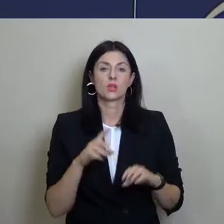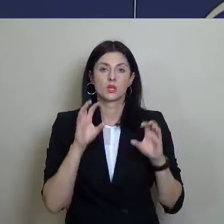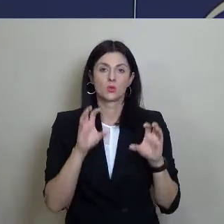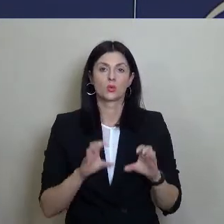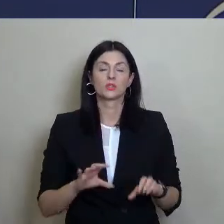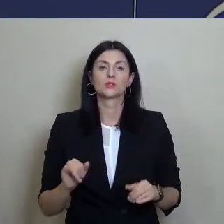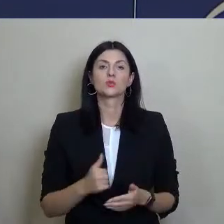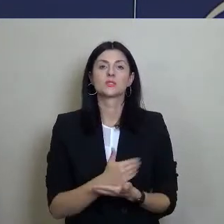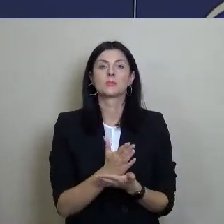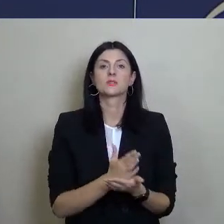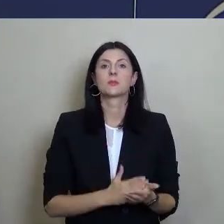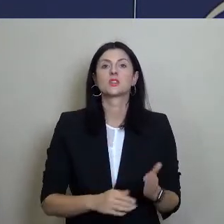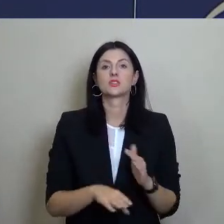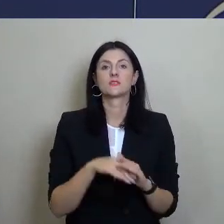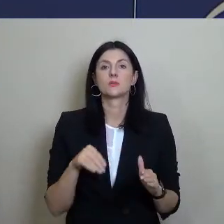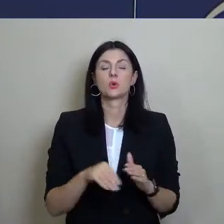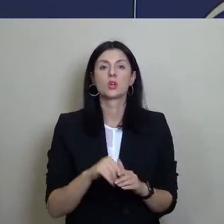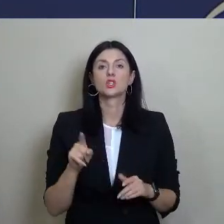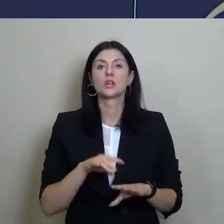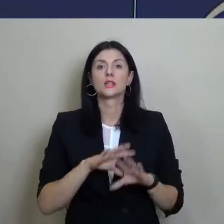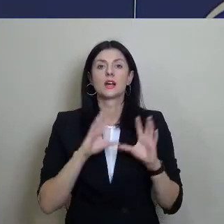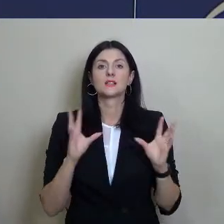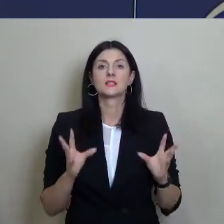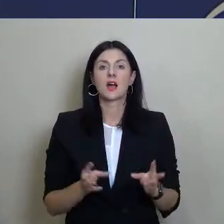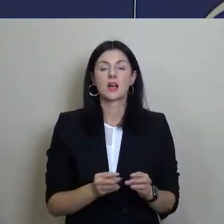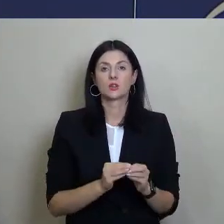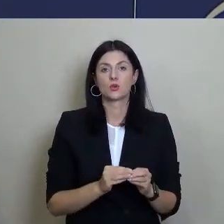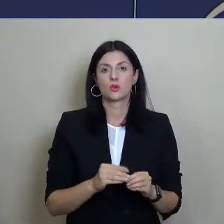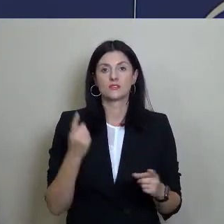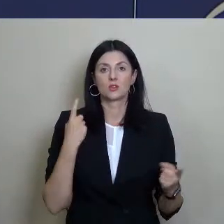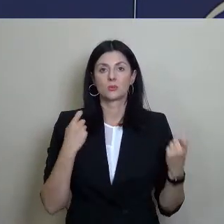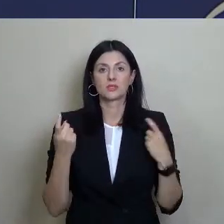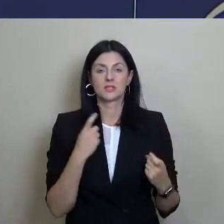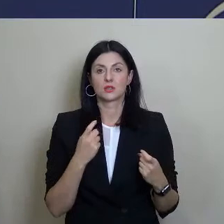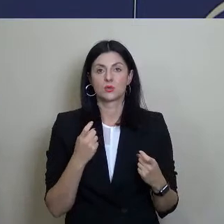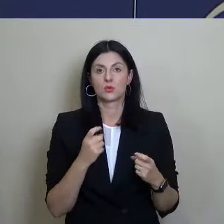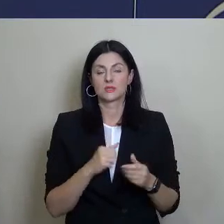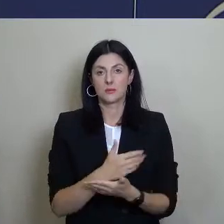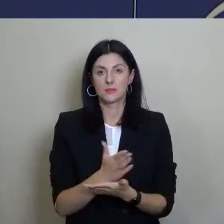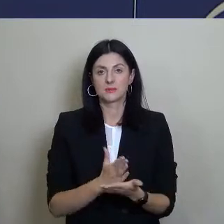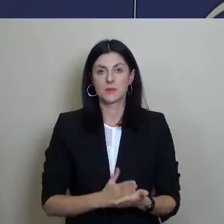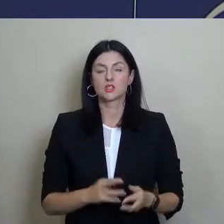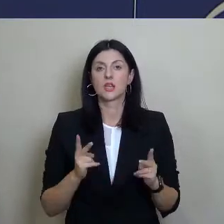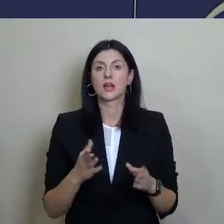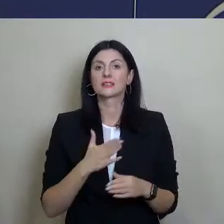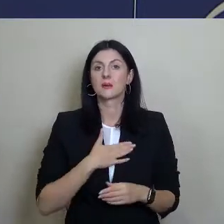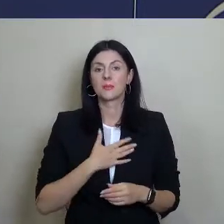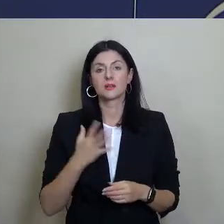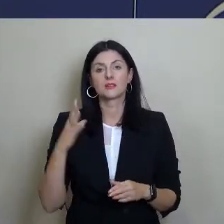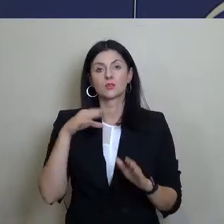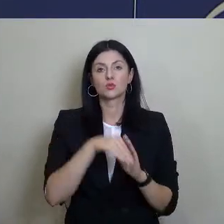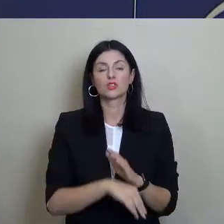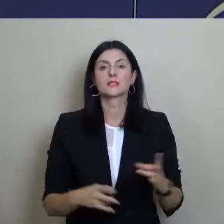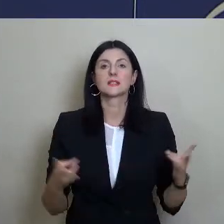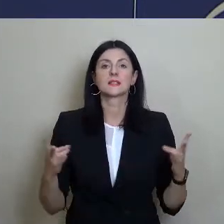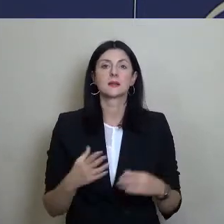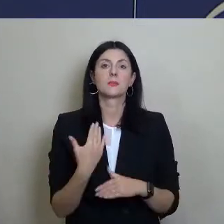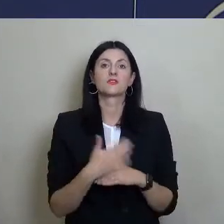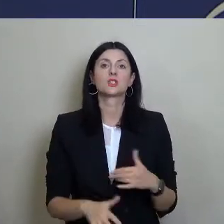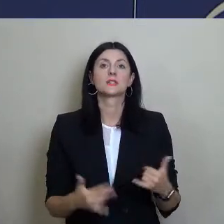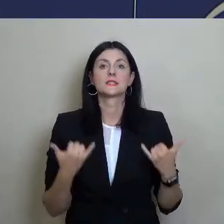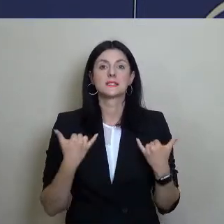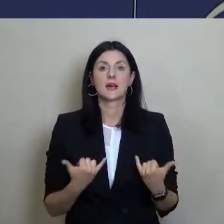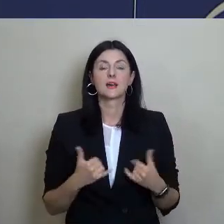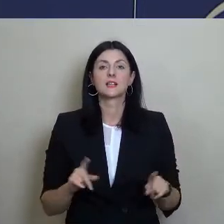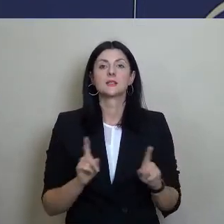TCs to comply with the code and provide for the information awareness of the electoral process, and we need to start